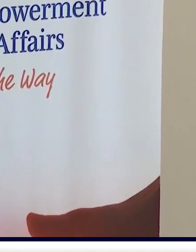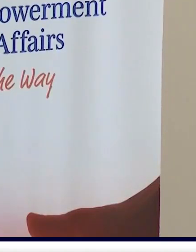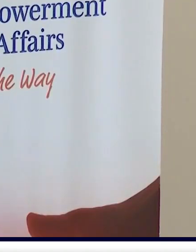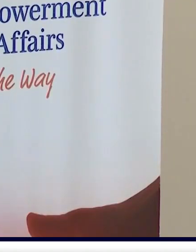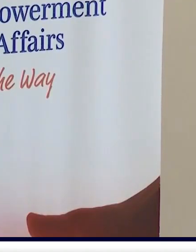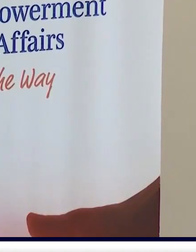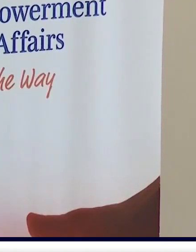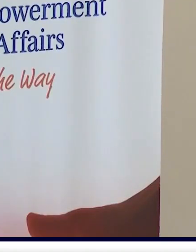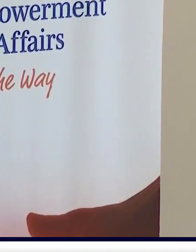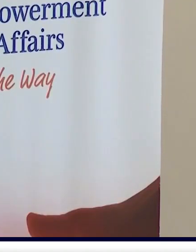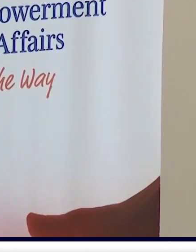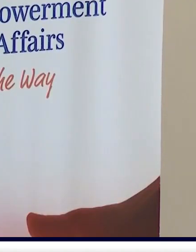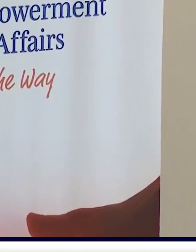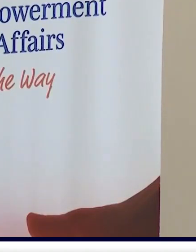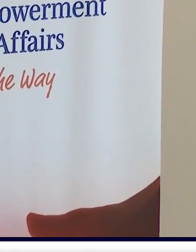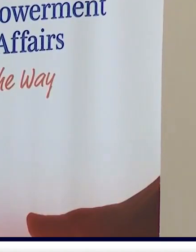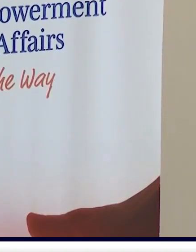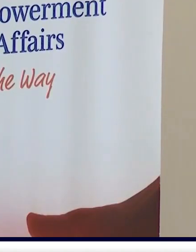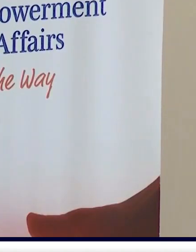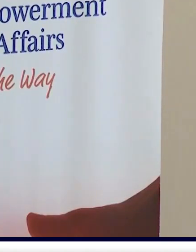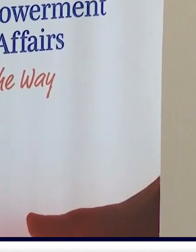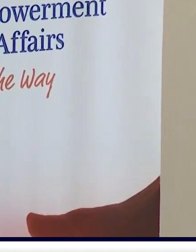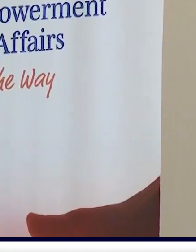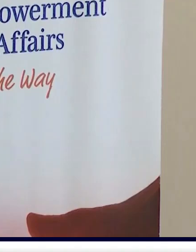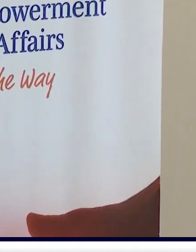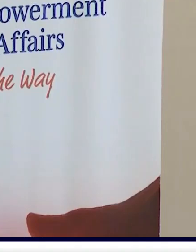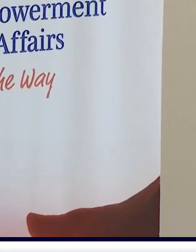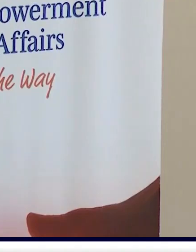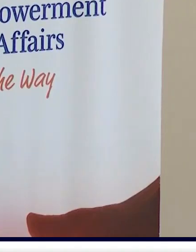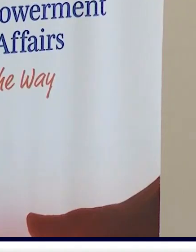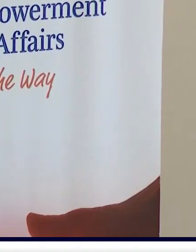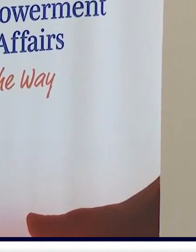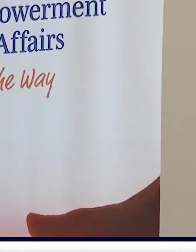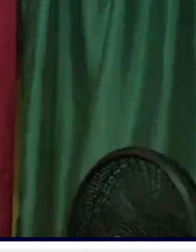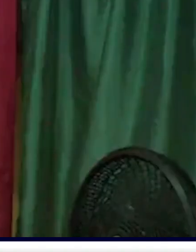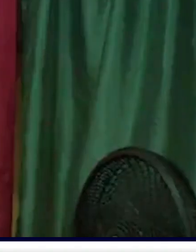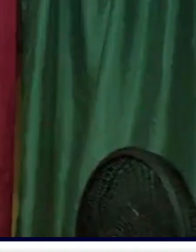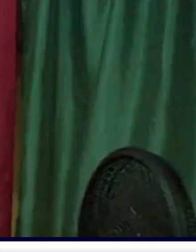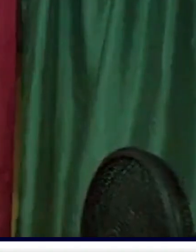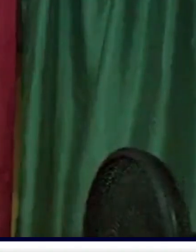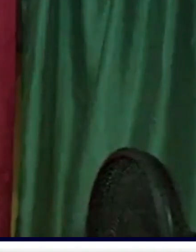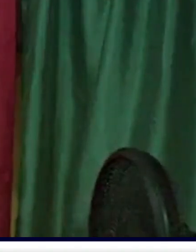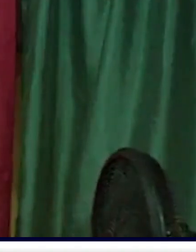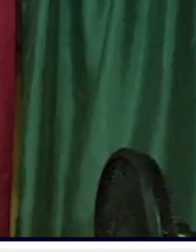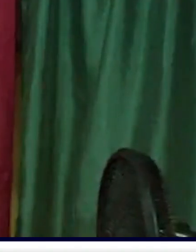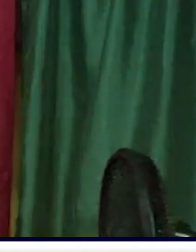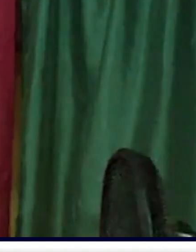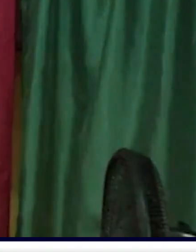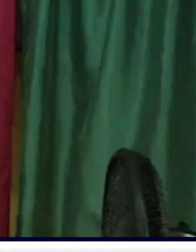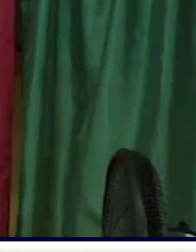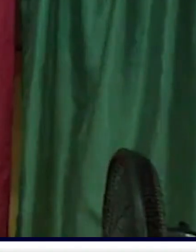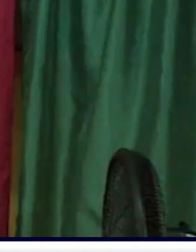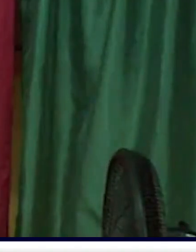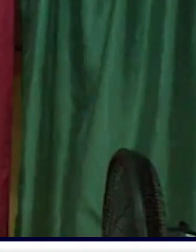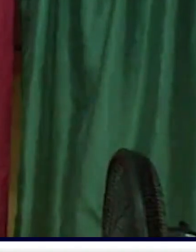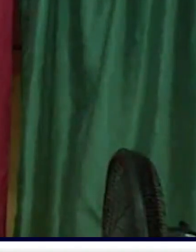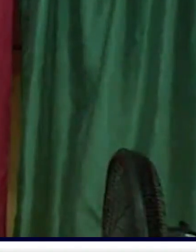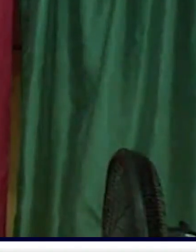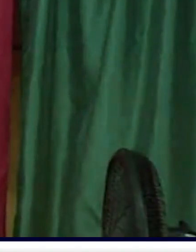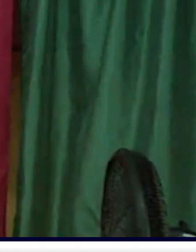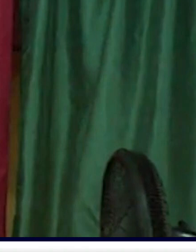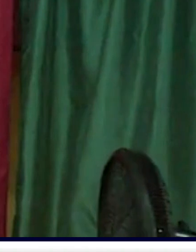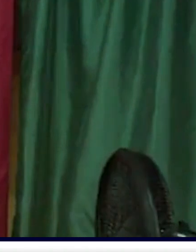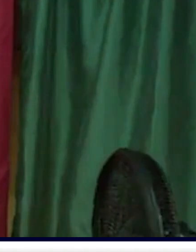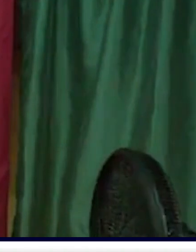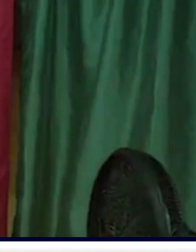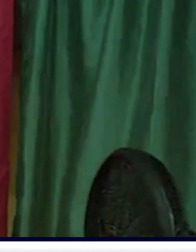comprehensive data to help shape policies to improve people's lives. Government hits back at opposition criticism of its spending for the World